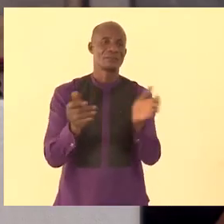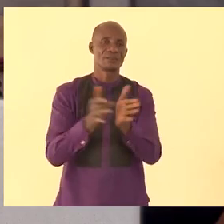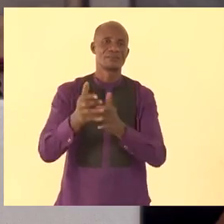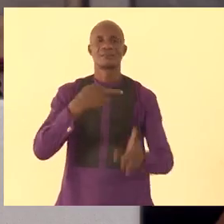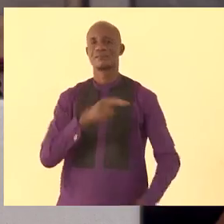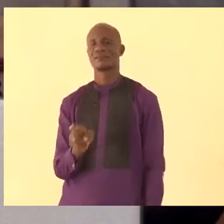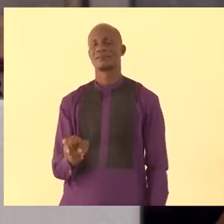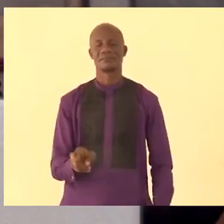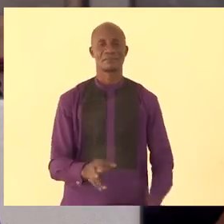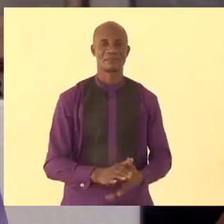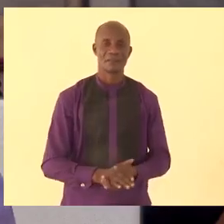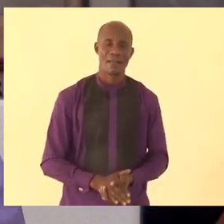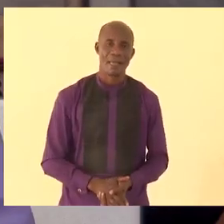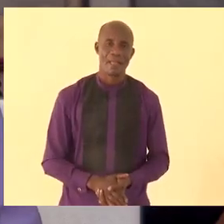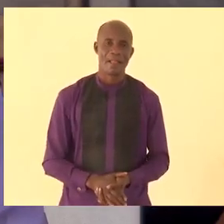with Christianity.